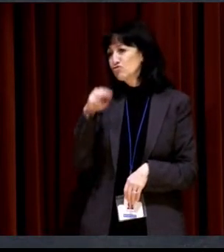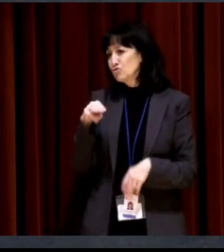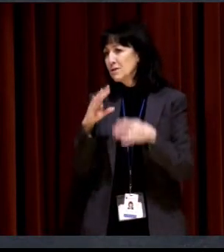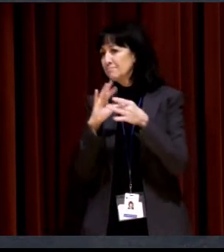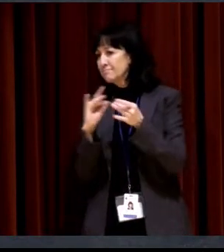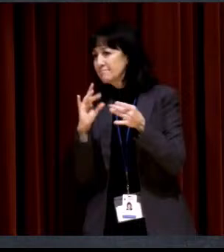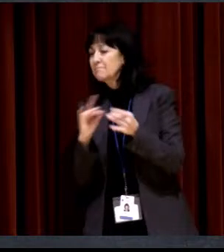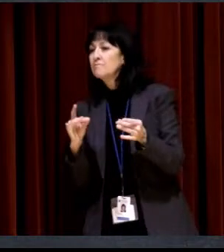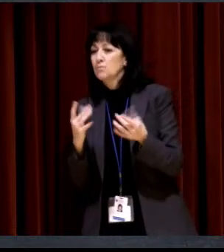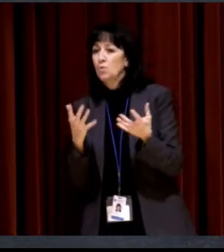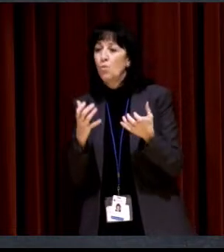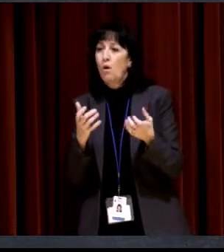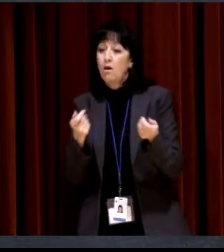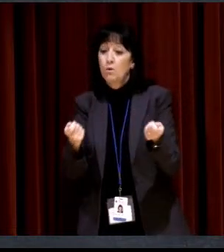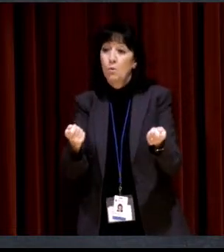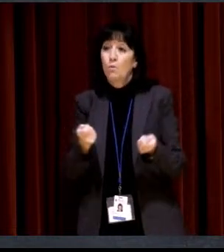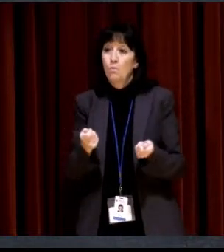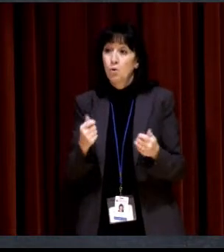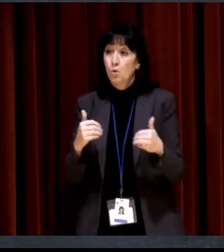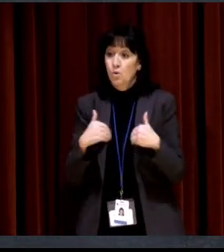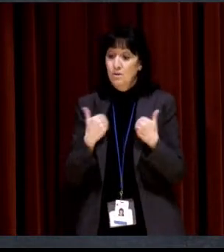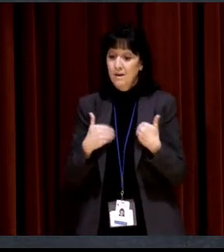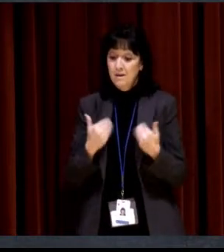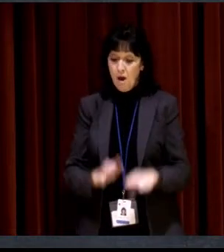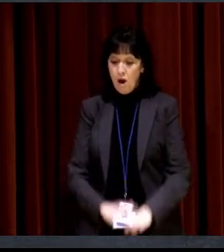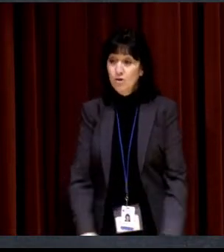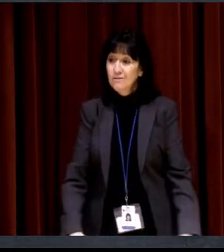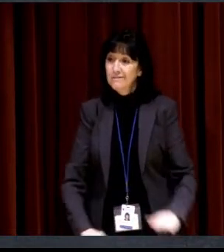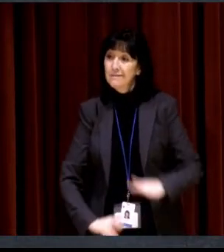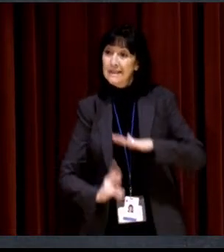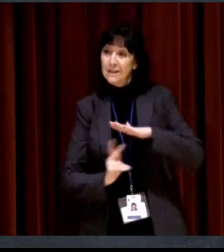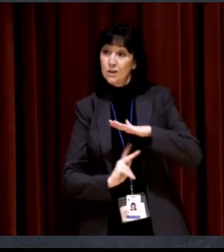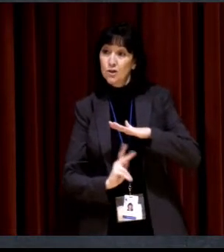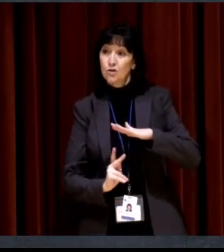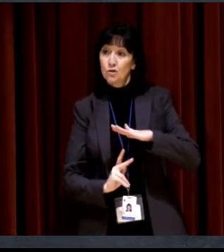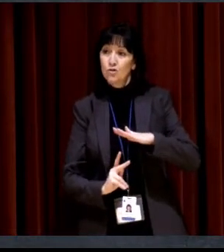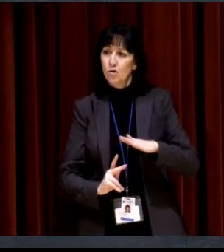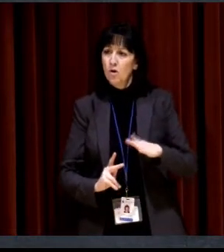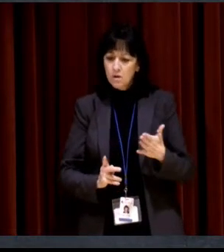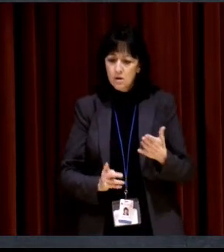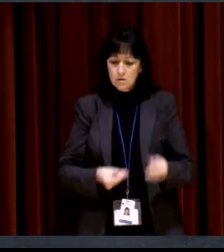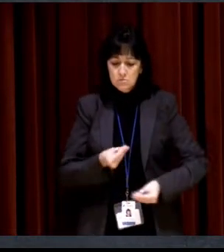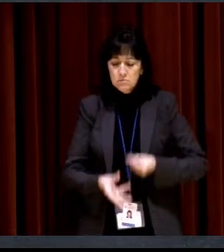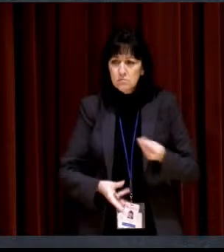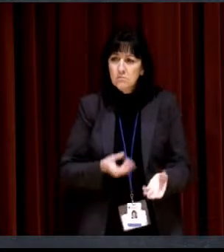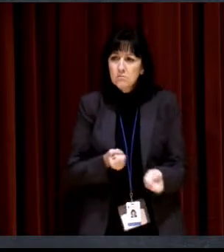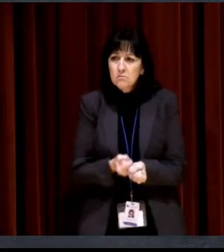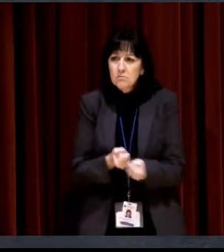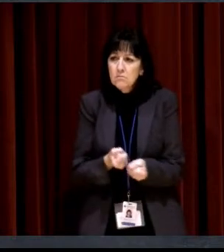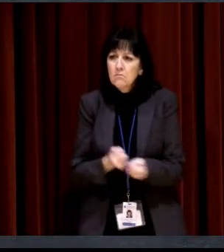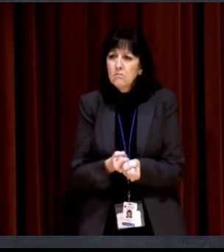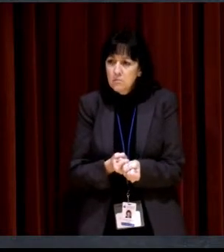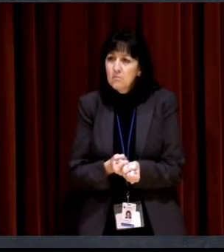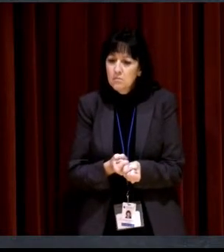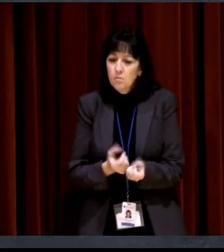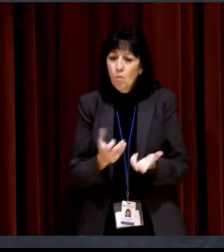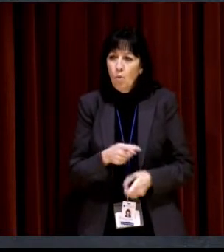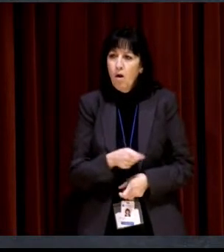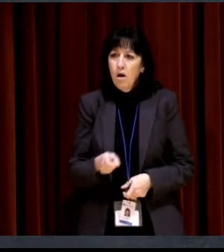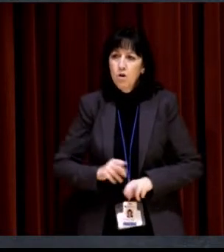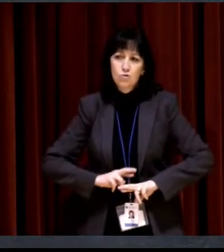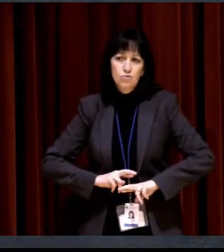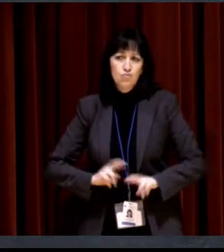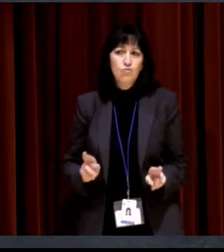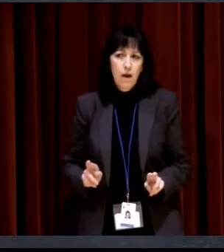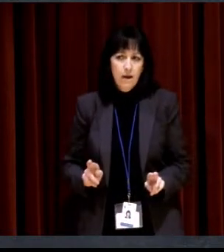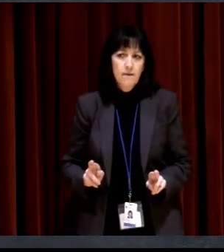children into kindergarten, readier there because of their experience before kindergarten. We have made